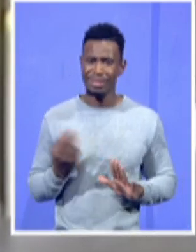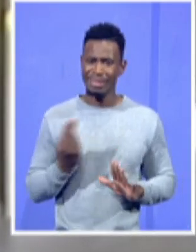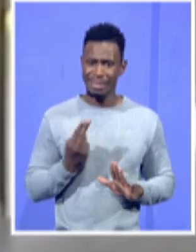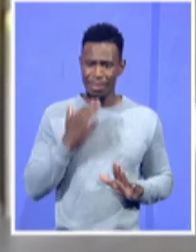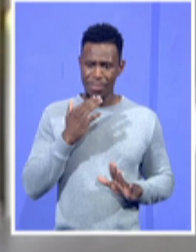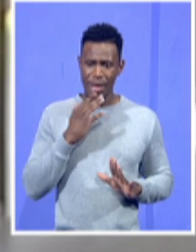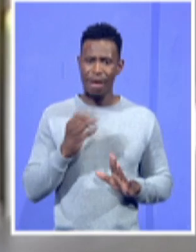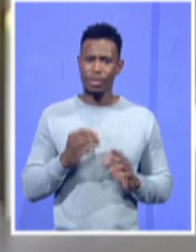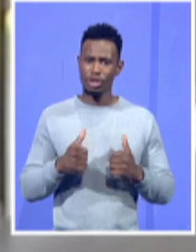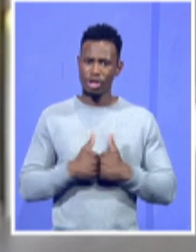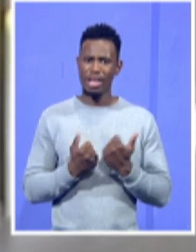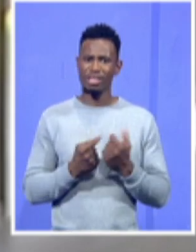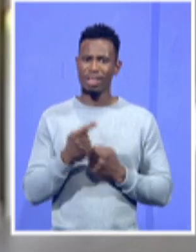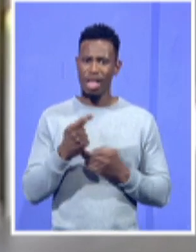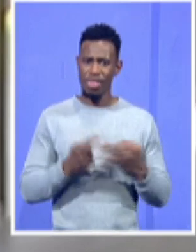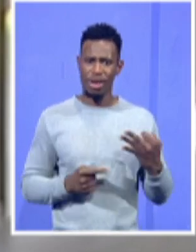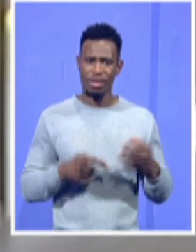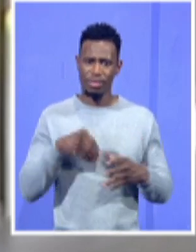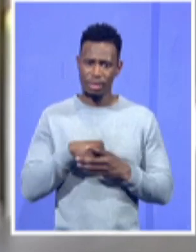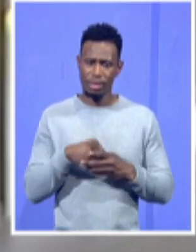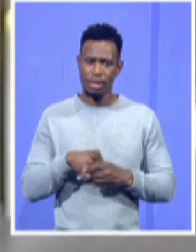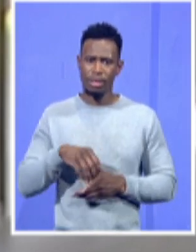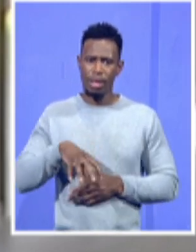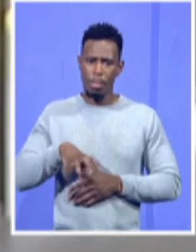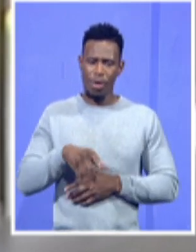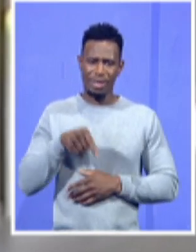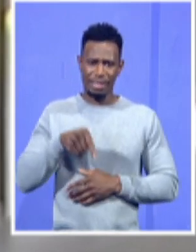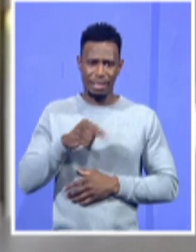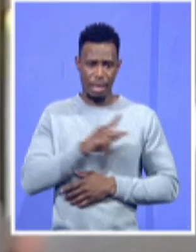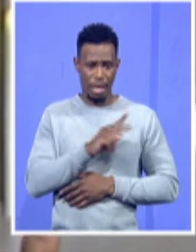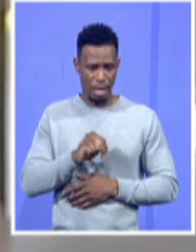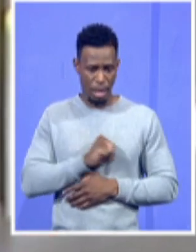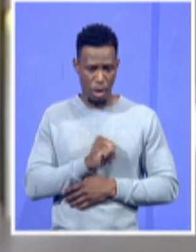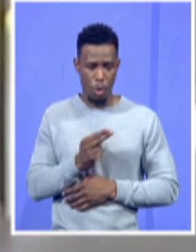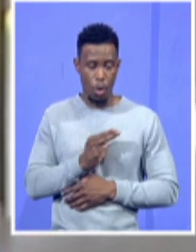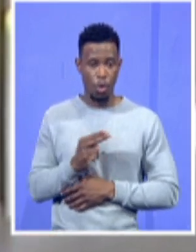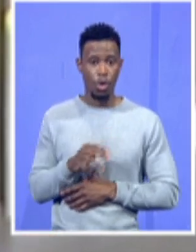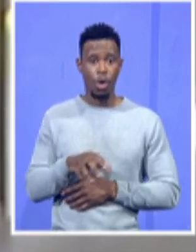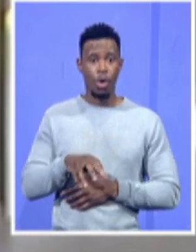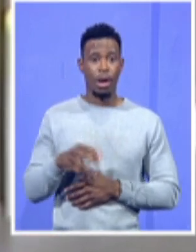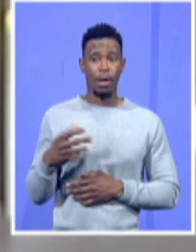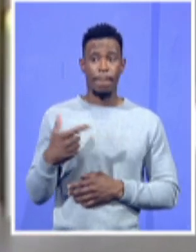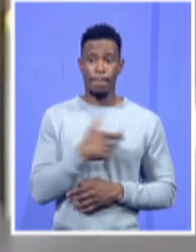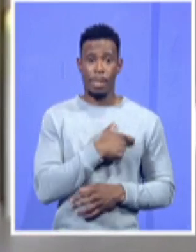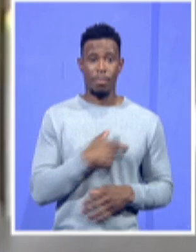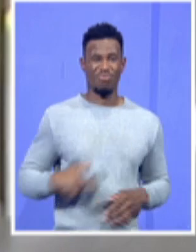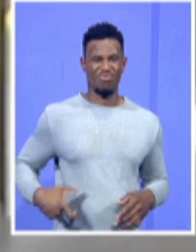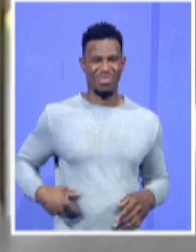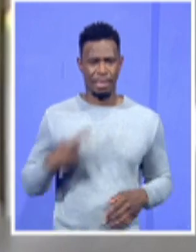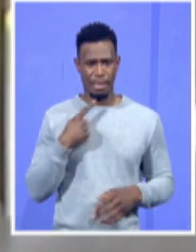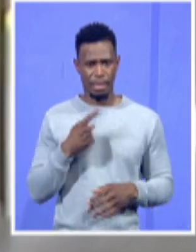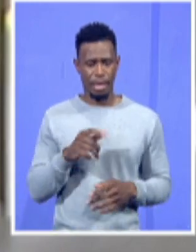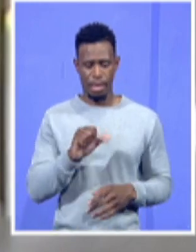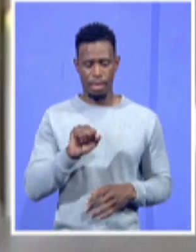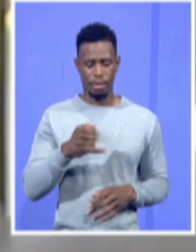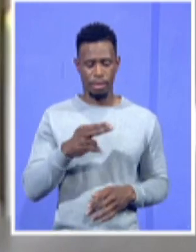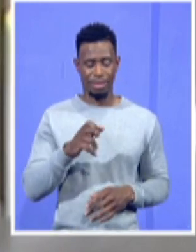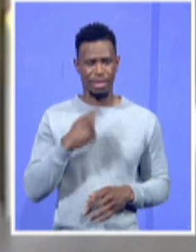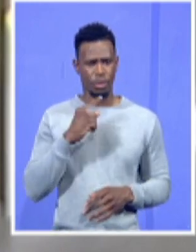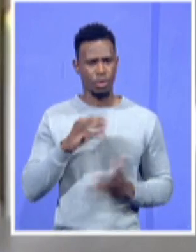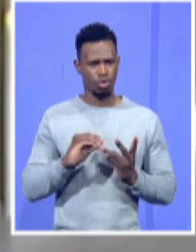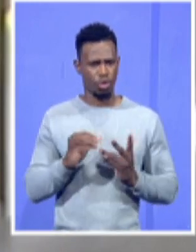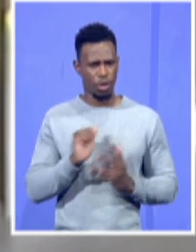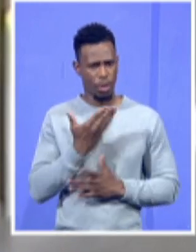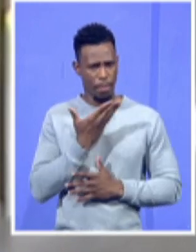triple challenges within the province of KwaZulu-Natal. The Premier of the province and provincial chairperson, Sihlezi Galala, has said that they will try their utmost